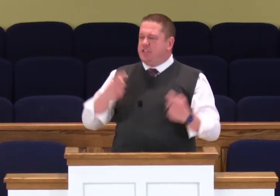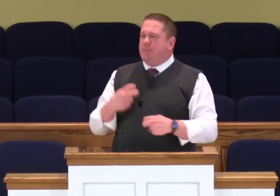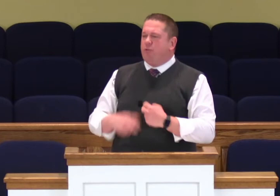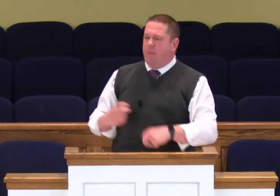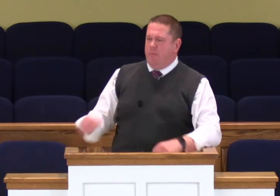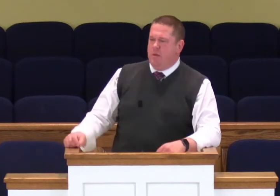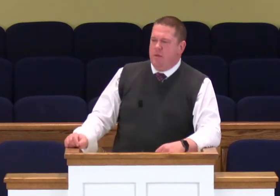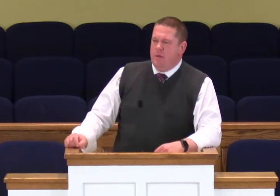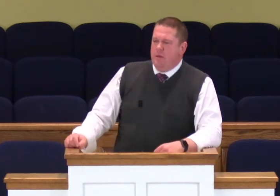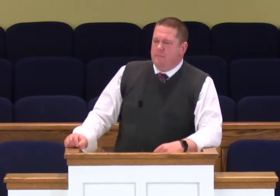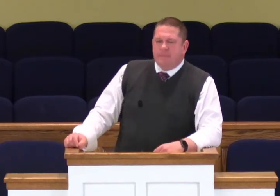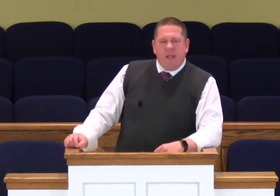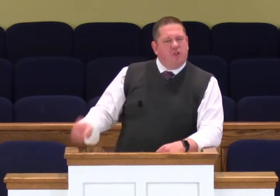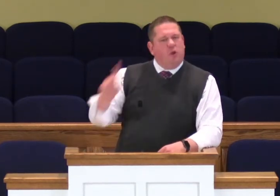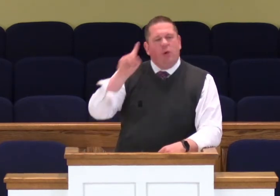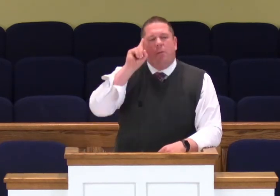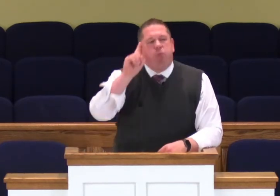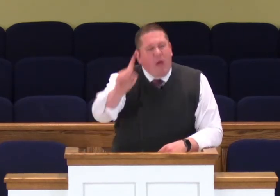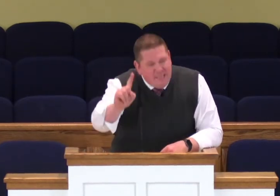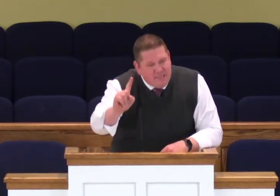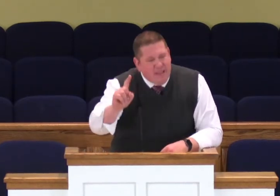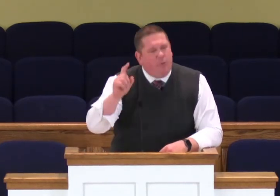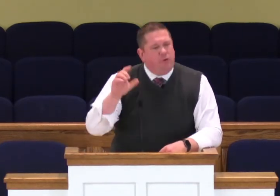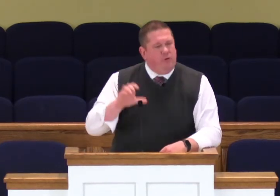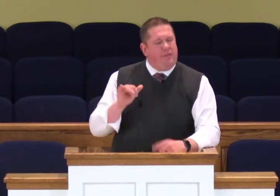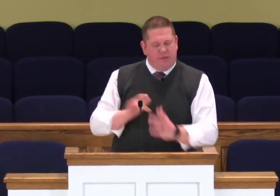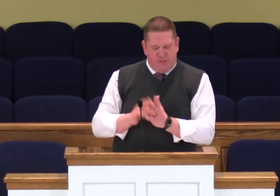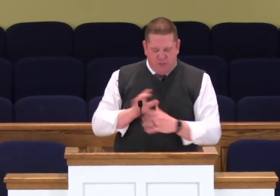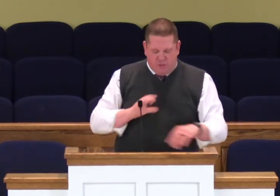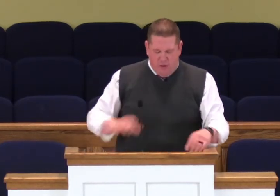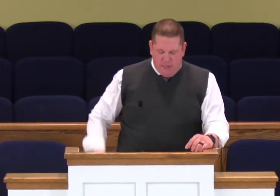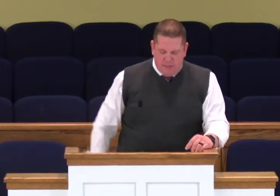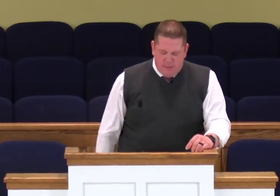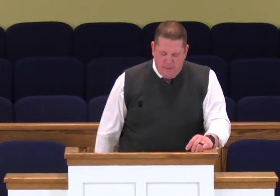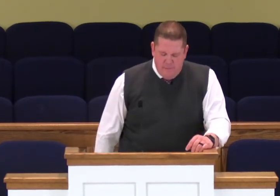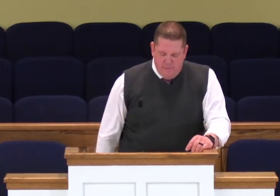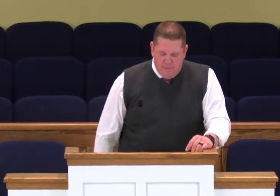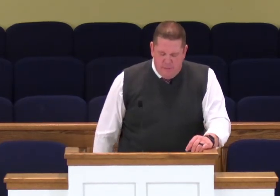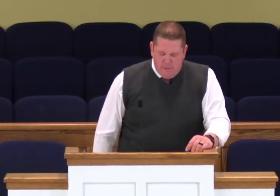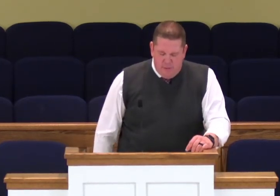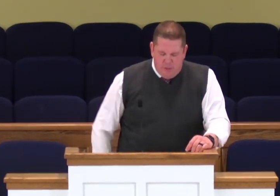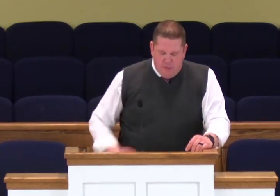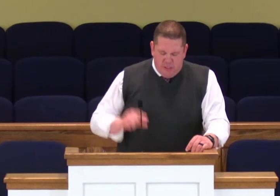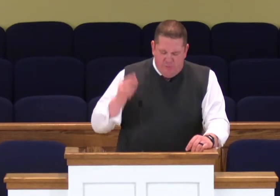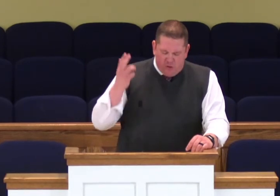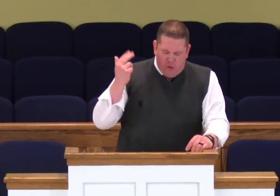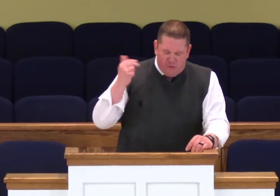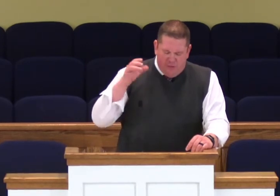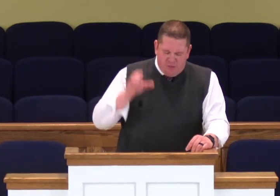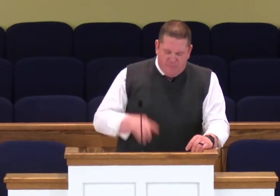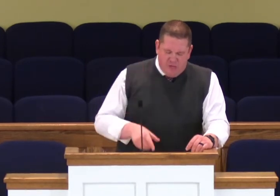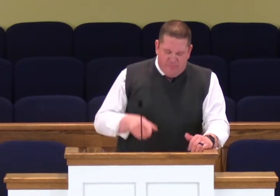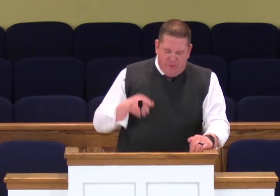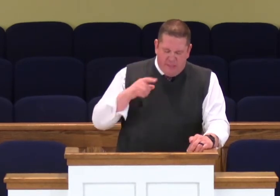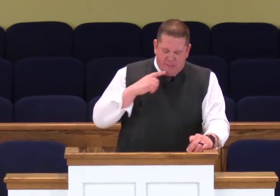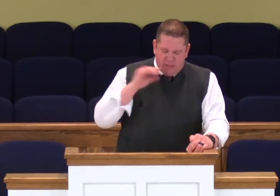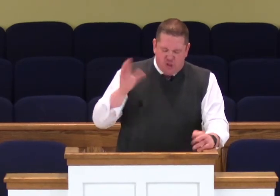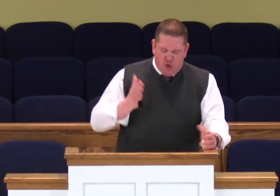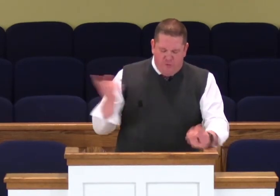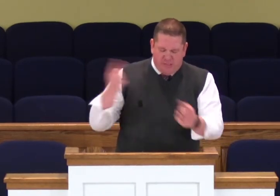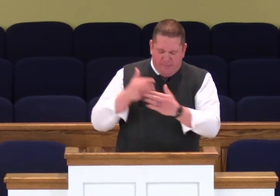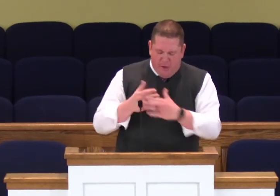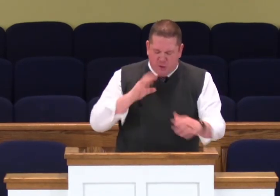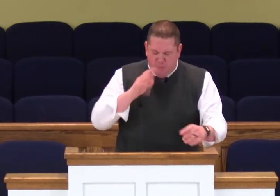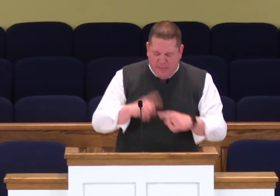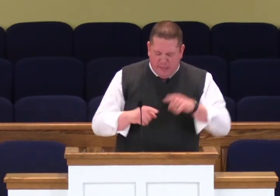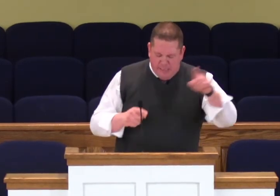care of their sin problem. And there's only one place that will do that, and that's Jesus Christ. You see, in verse 13 of the same chapter, again, it says, "And his